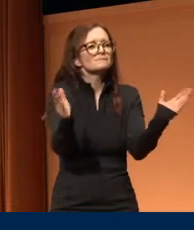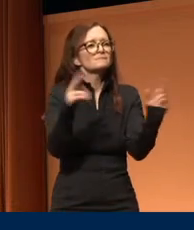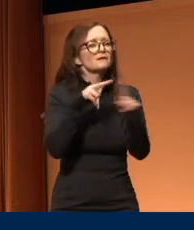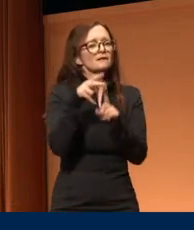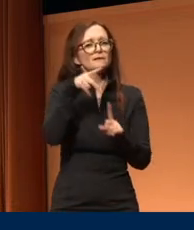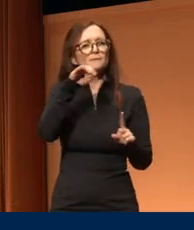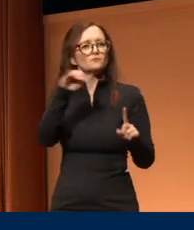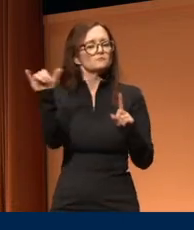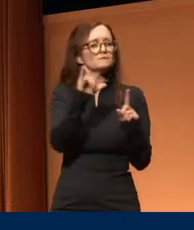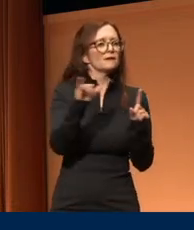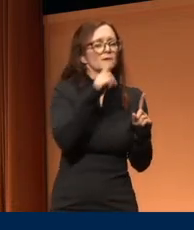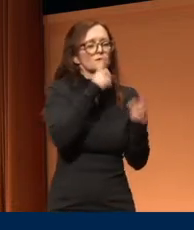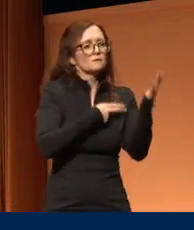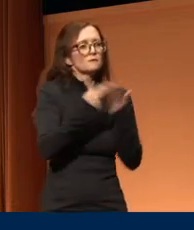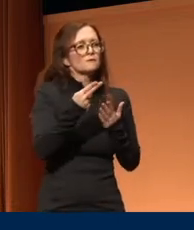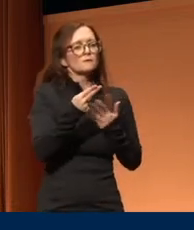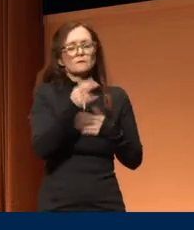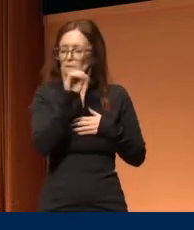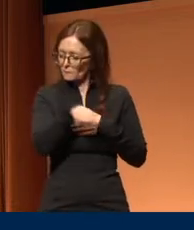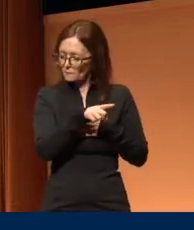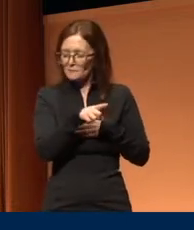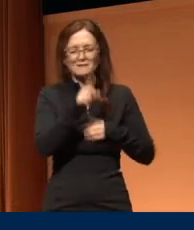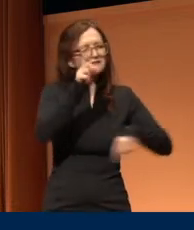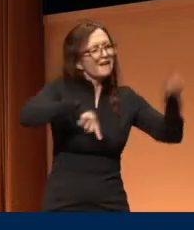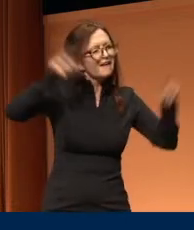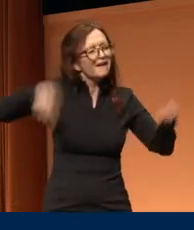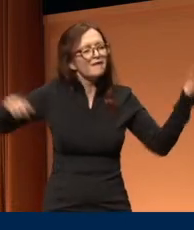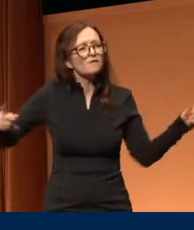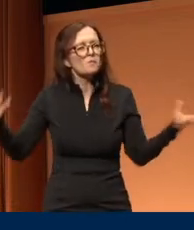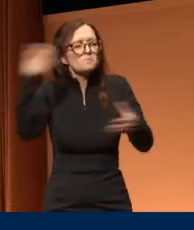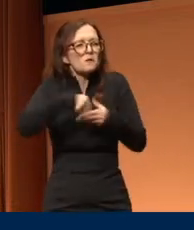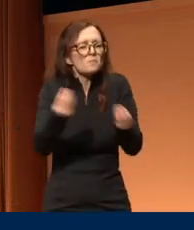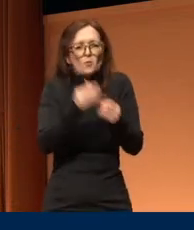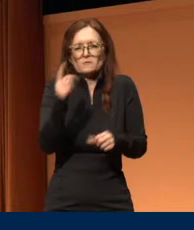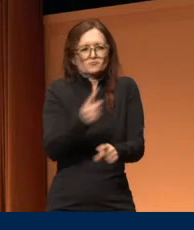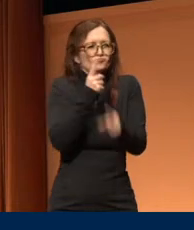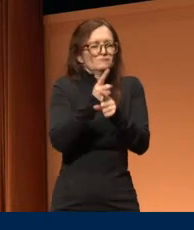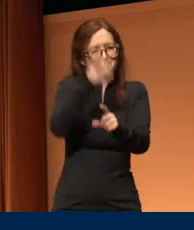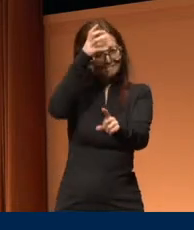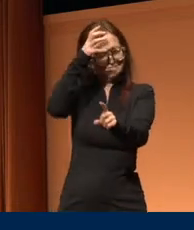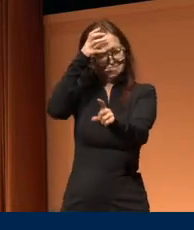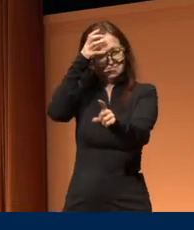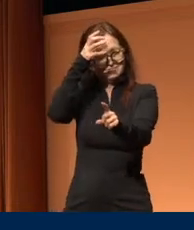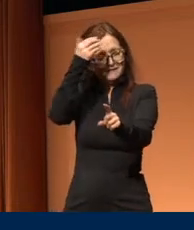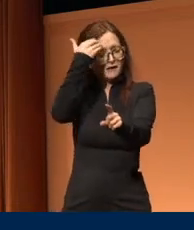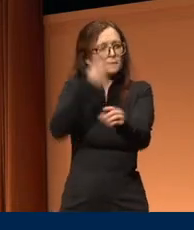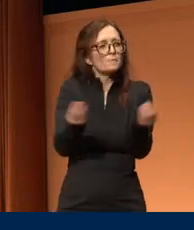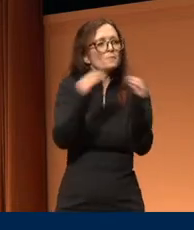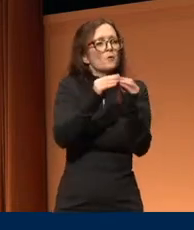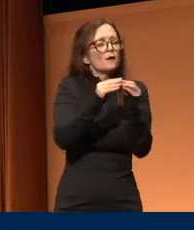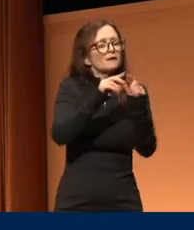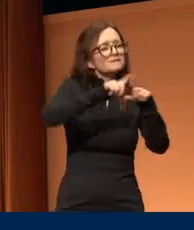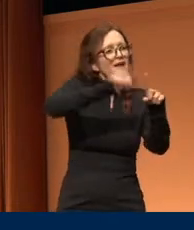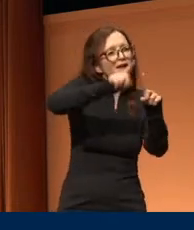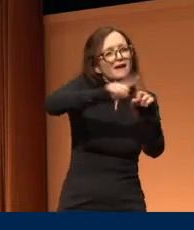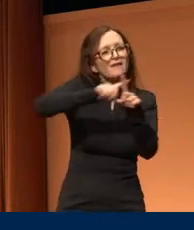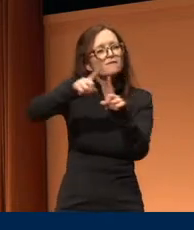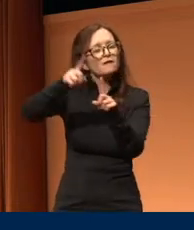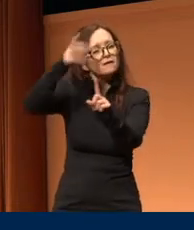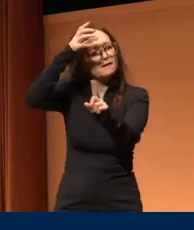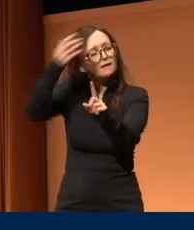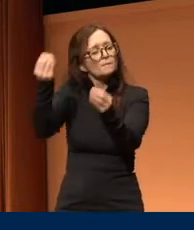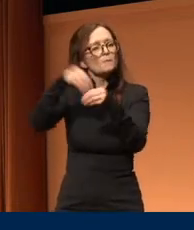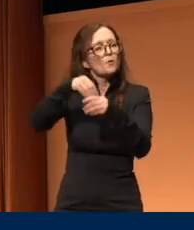a sense in which true wisdom is multidimensional, encompasses more than mere knowledge, or rather redefines the very nature of knowledge as